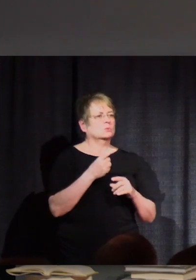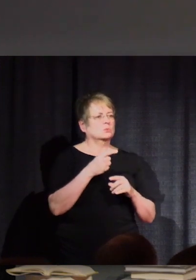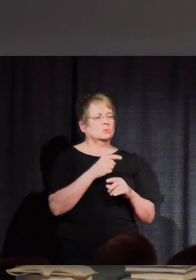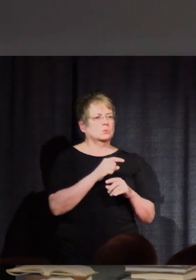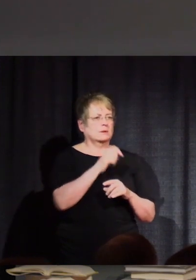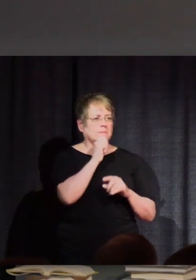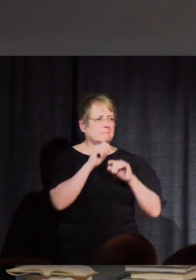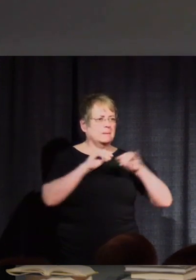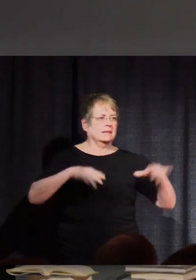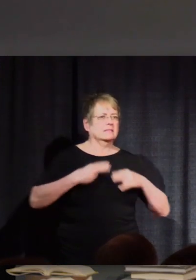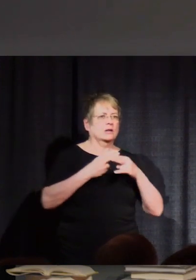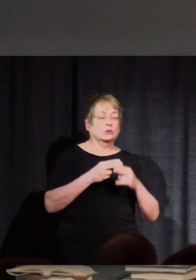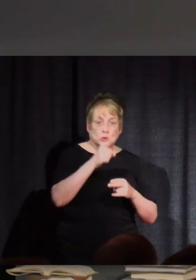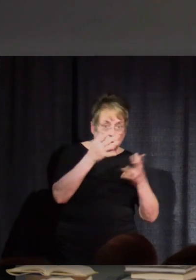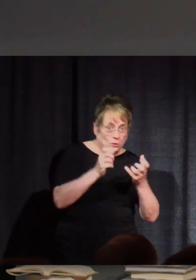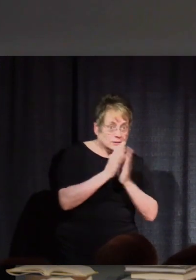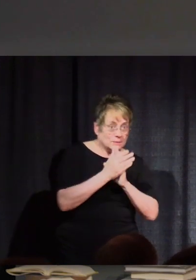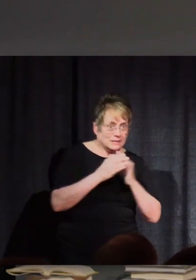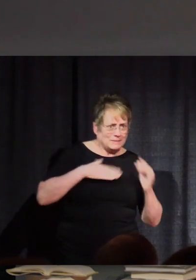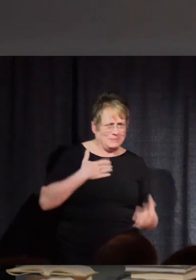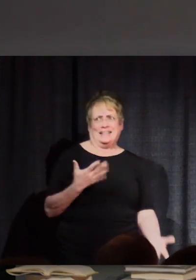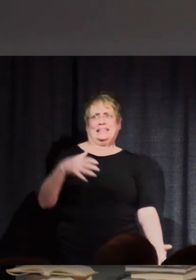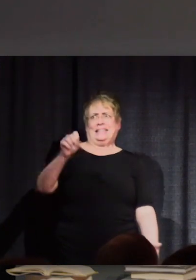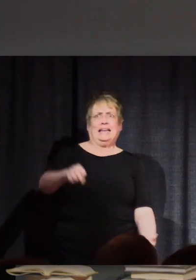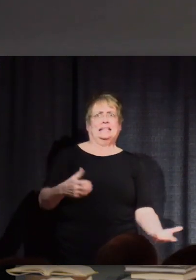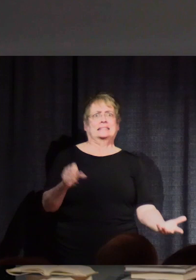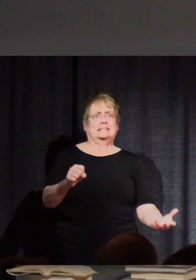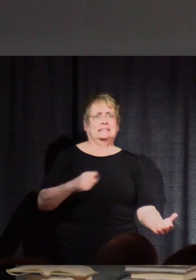"Do You Want to Be Happy?" Yes, please.